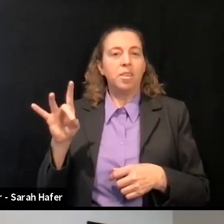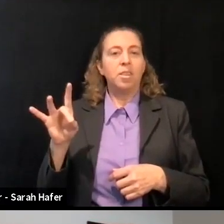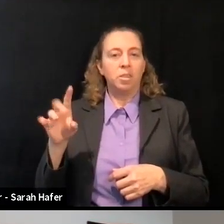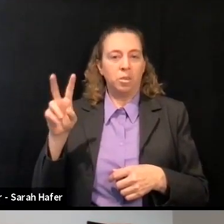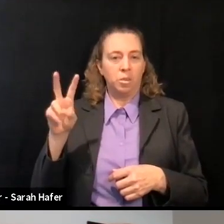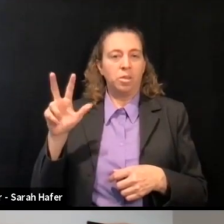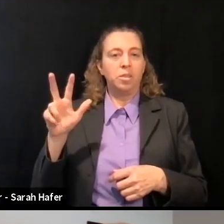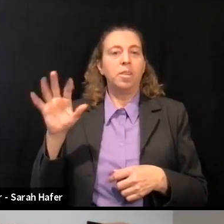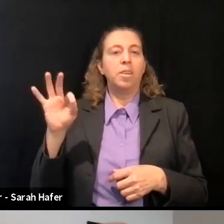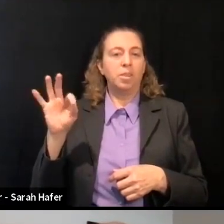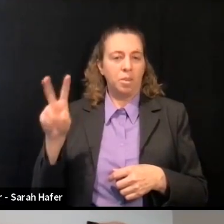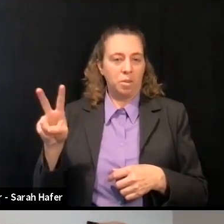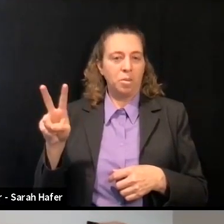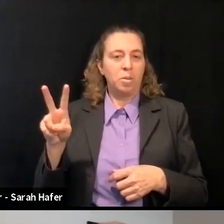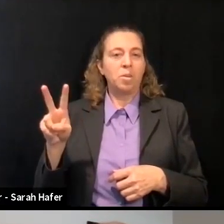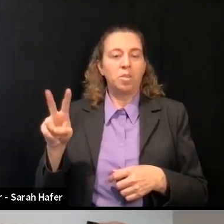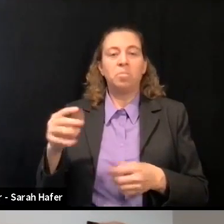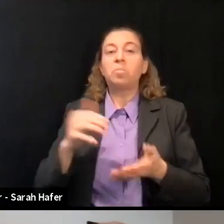1-800-698-2392. Again,